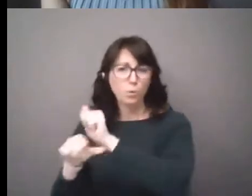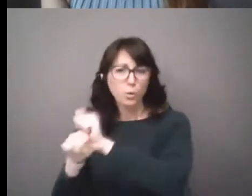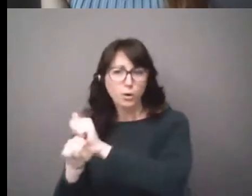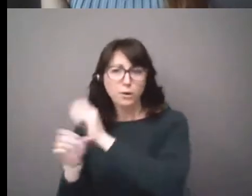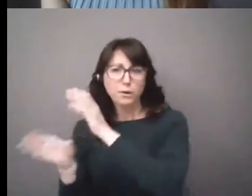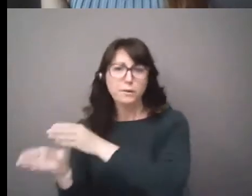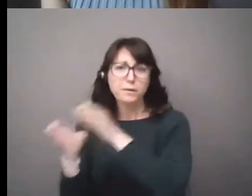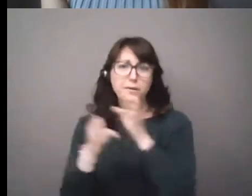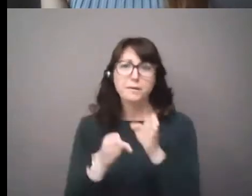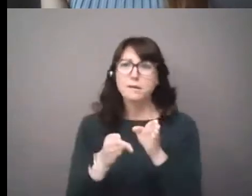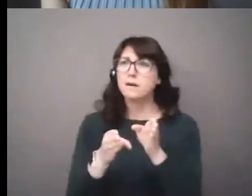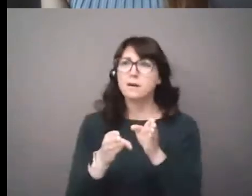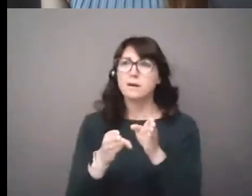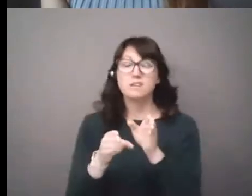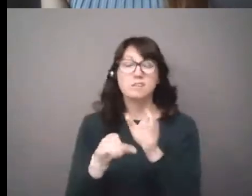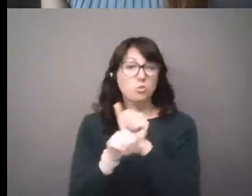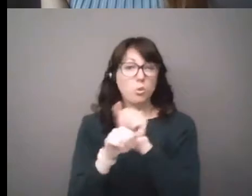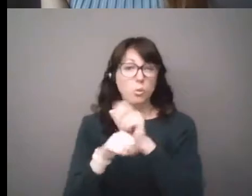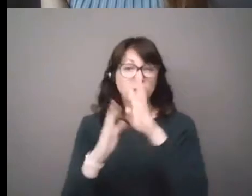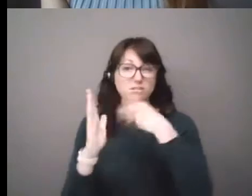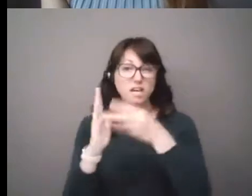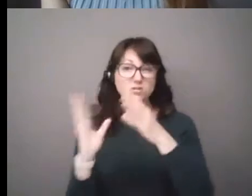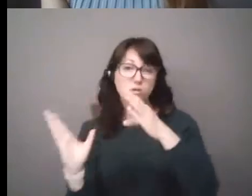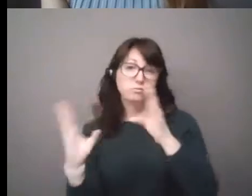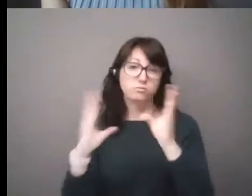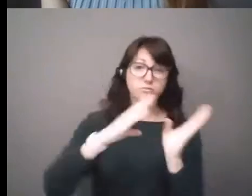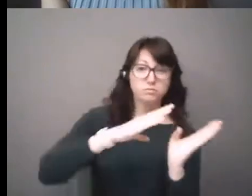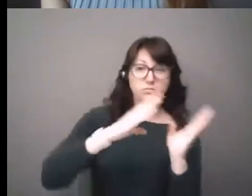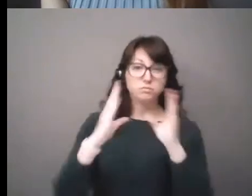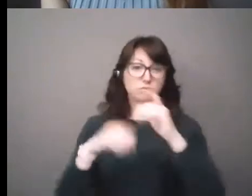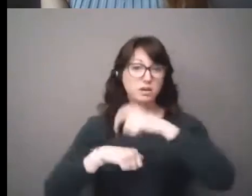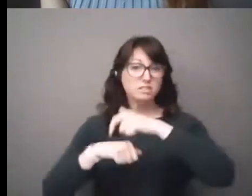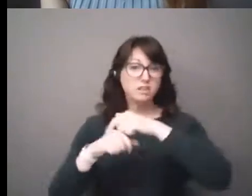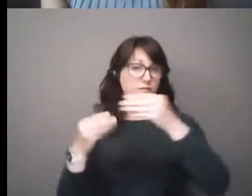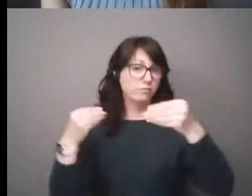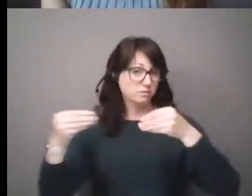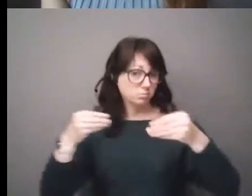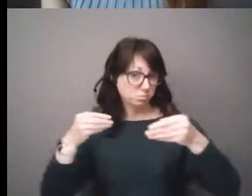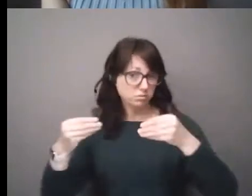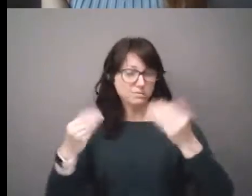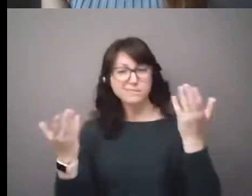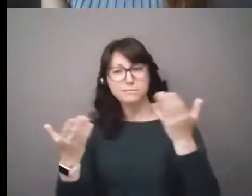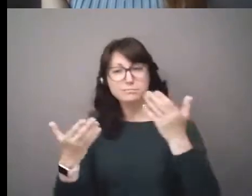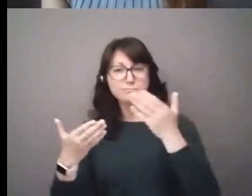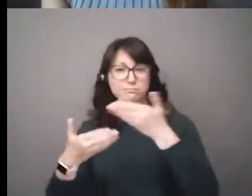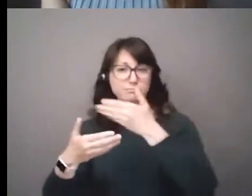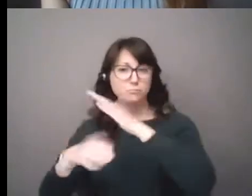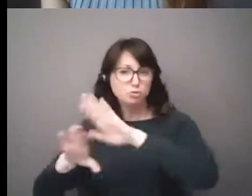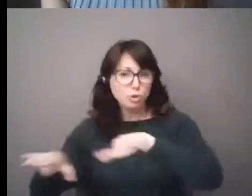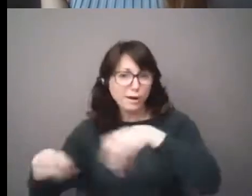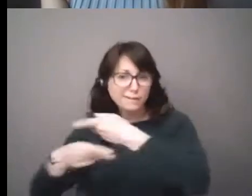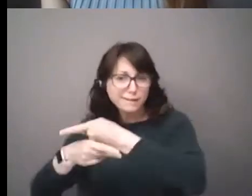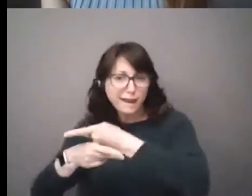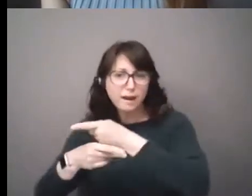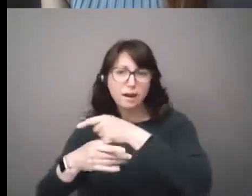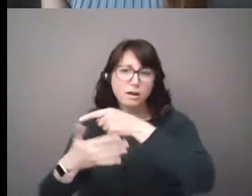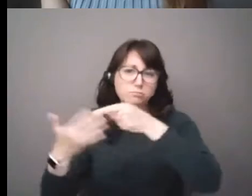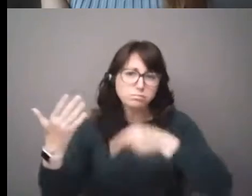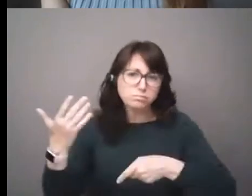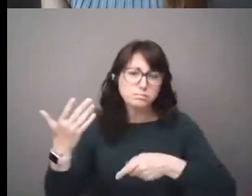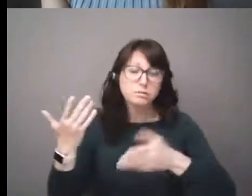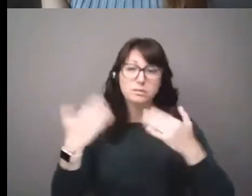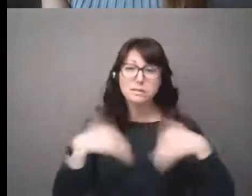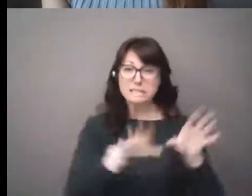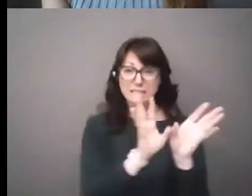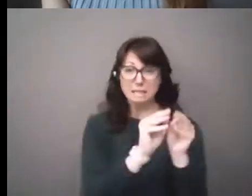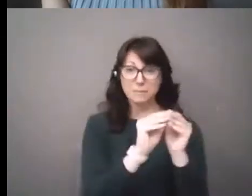to have variable working hours starting at different times, maybe because of childcare needs. We're holding virtual